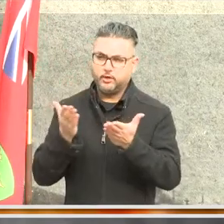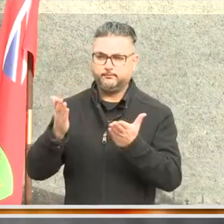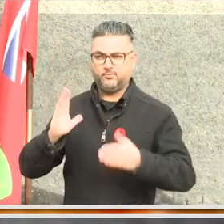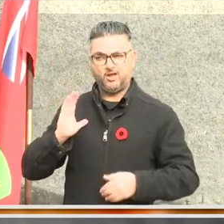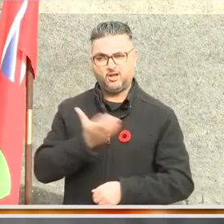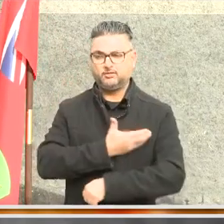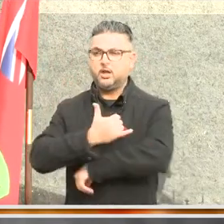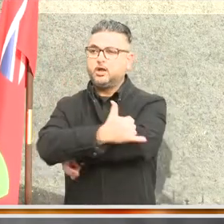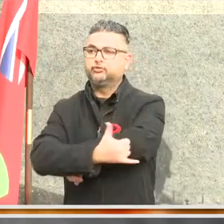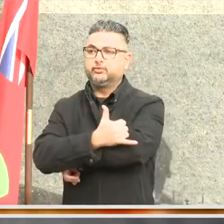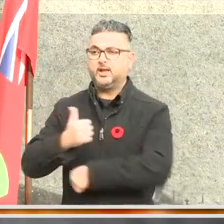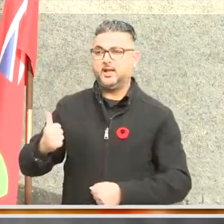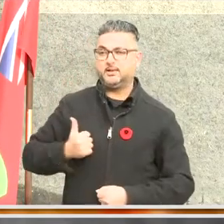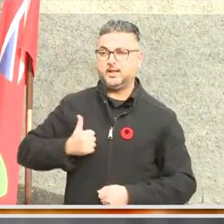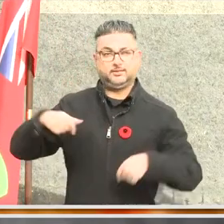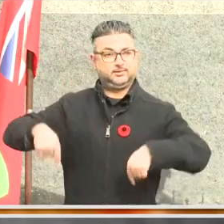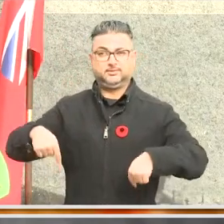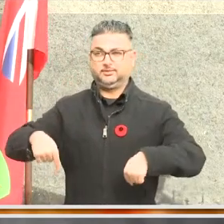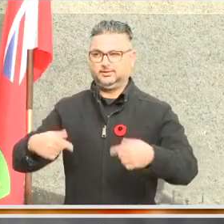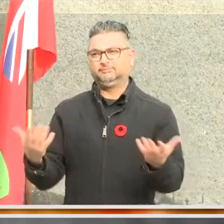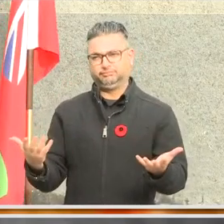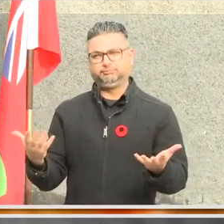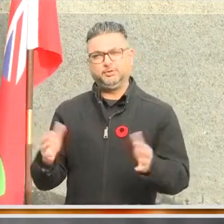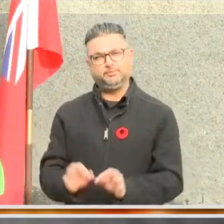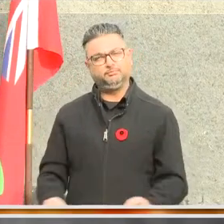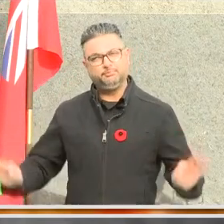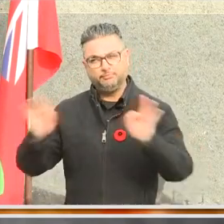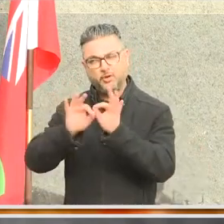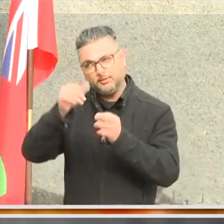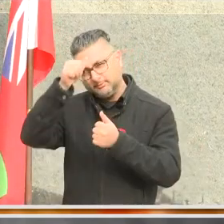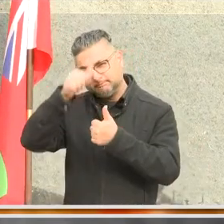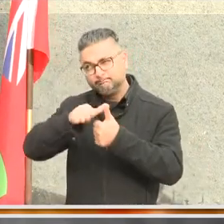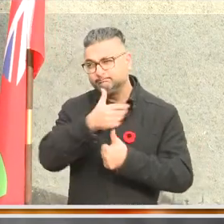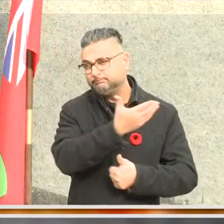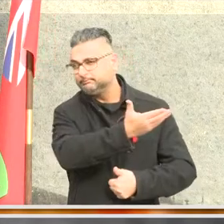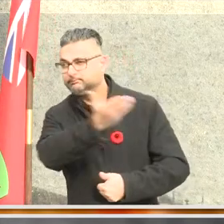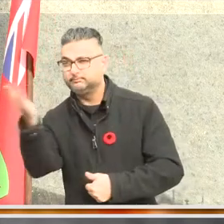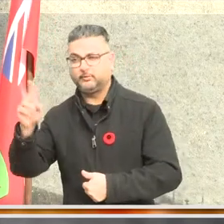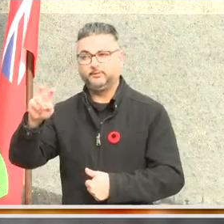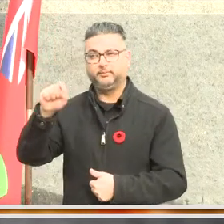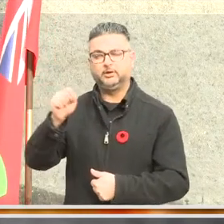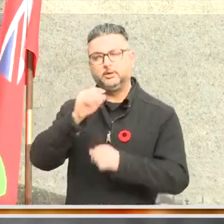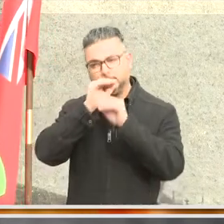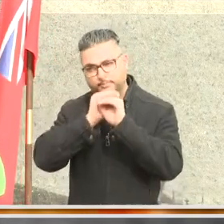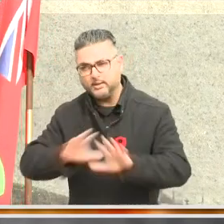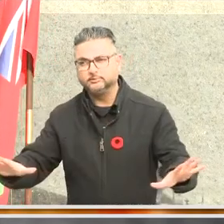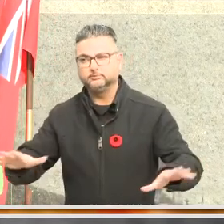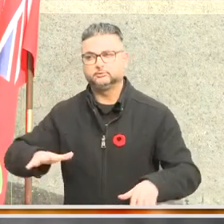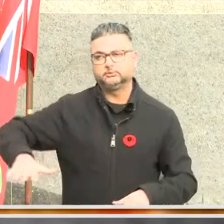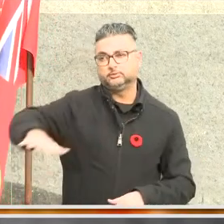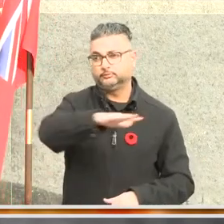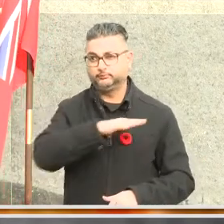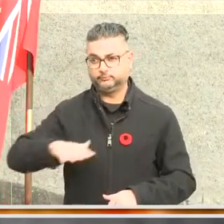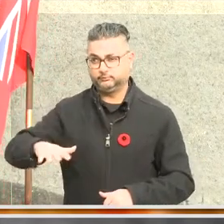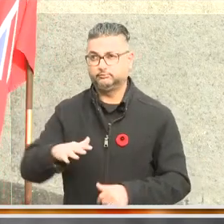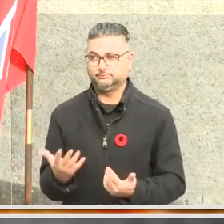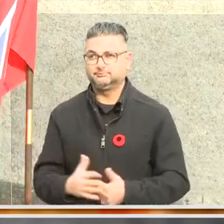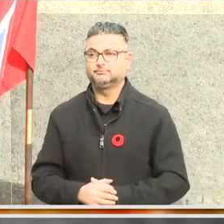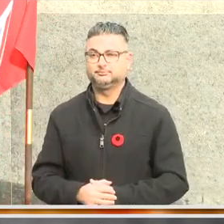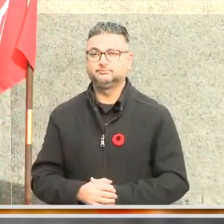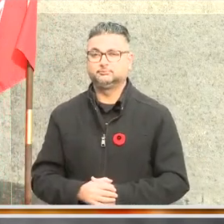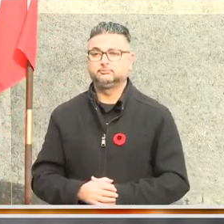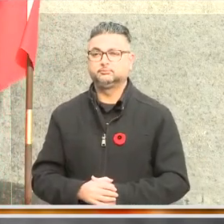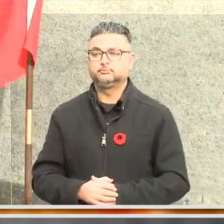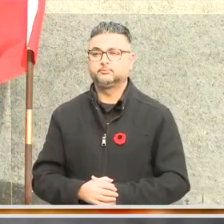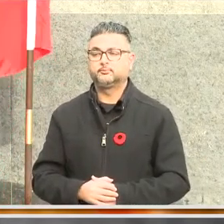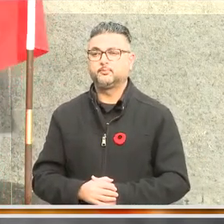time of war, conflict and peace. Le monument aux anciens combattants de l'Ontario, un mur de